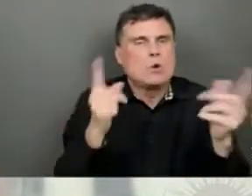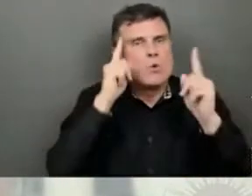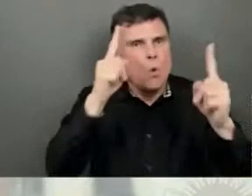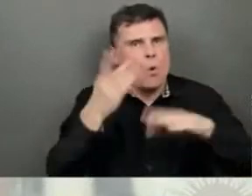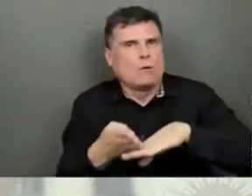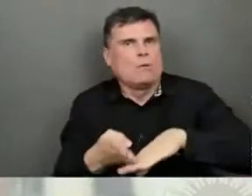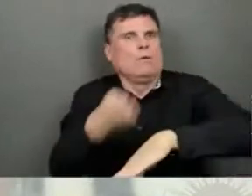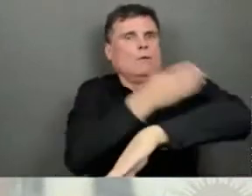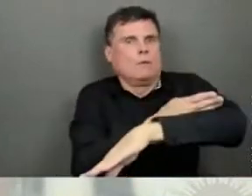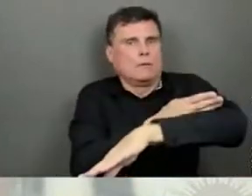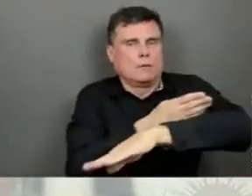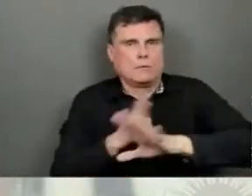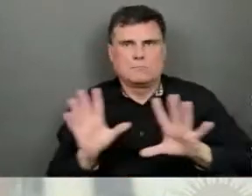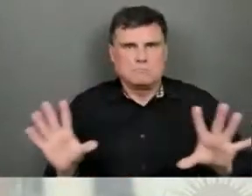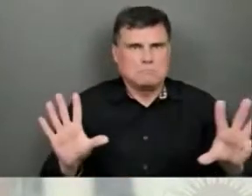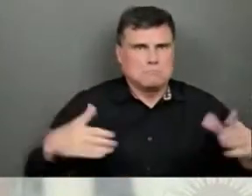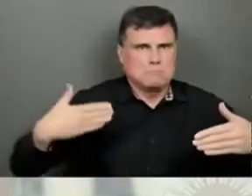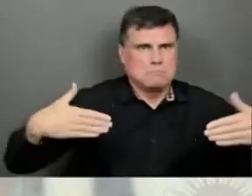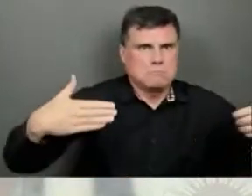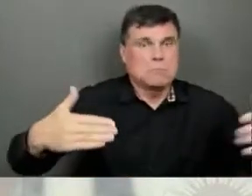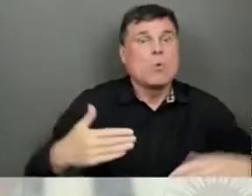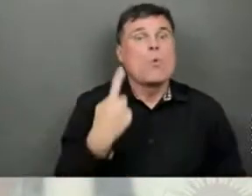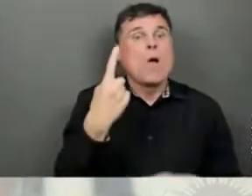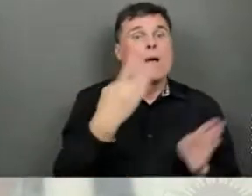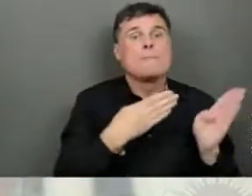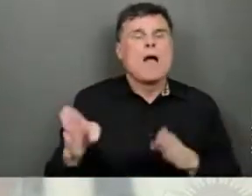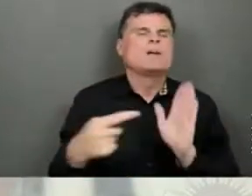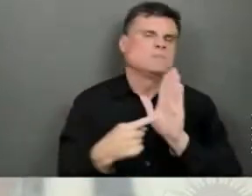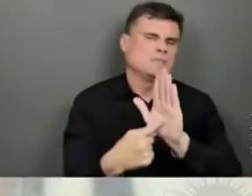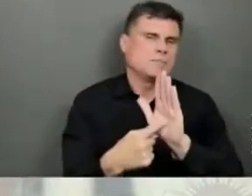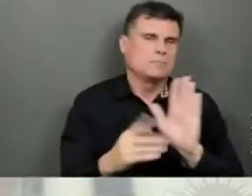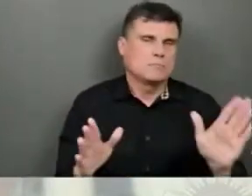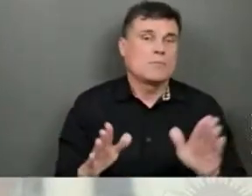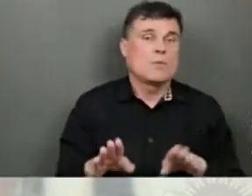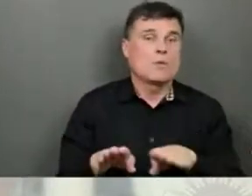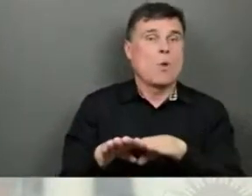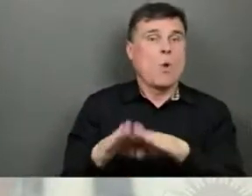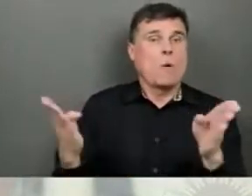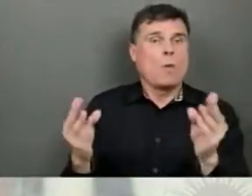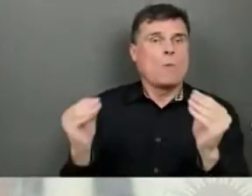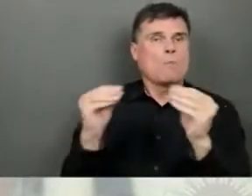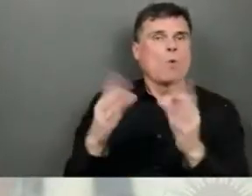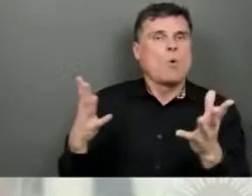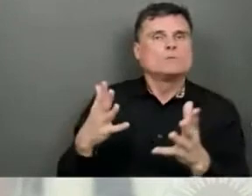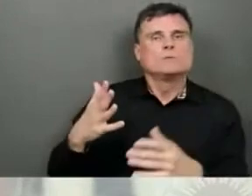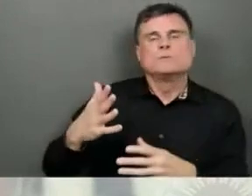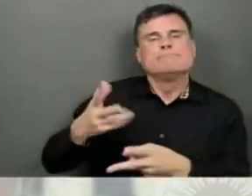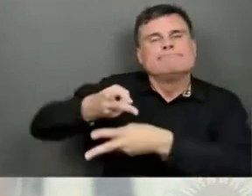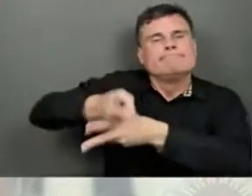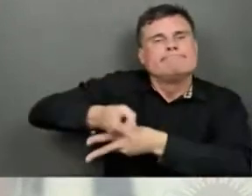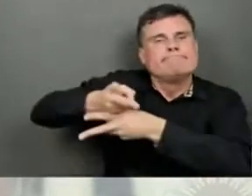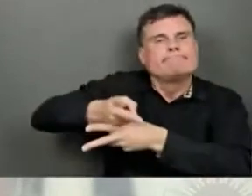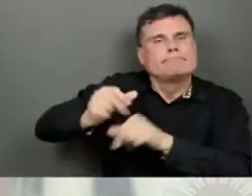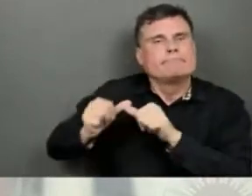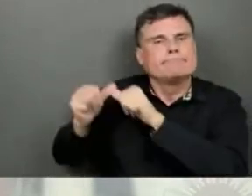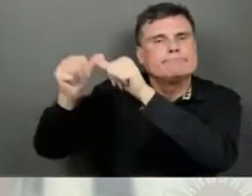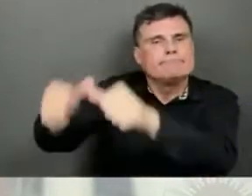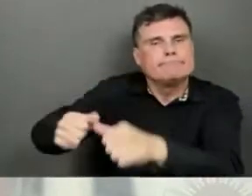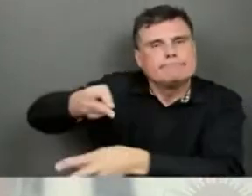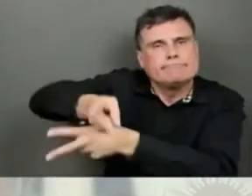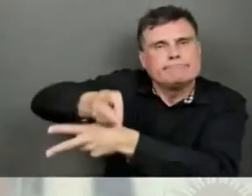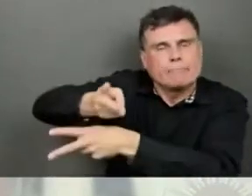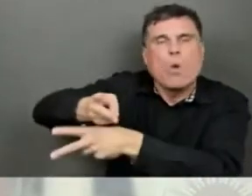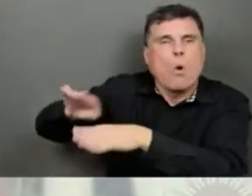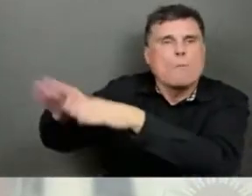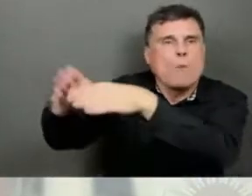of long-term care beds, the improvements of support for people dealing with addictions issues, the hiring of new staff, and the work that's going on